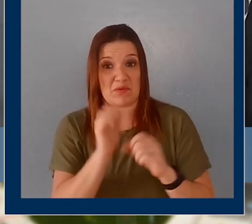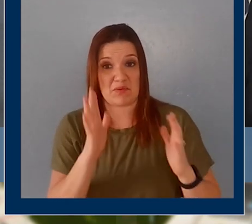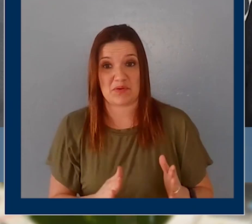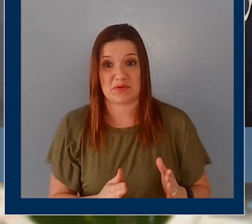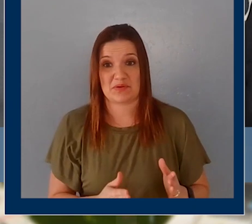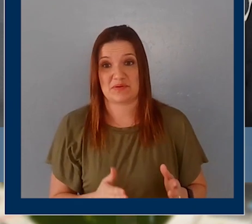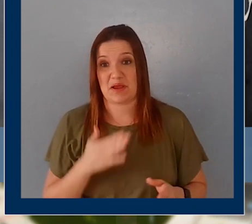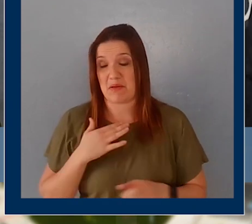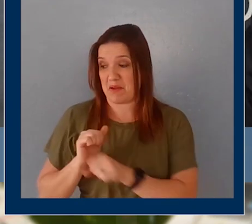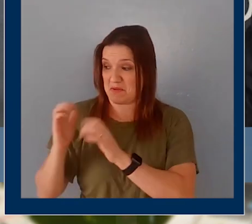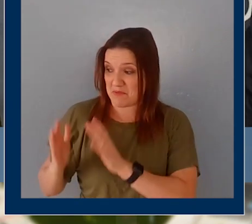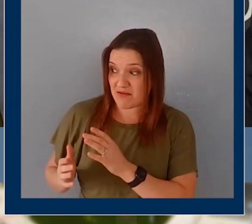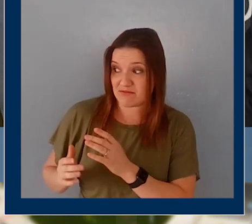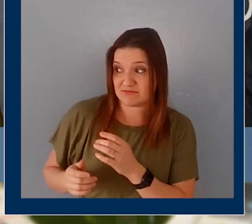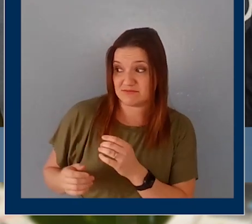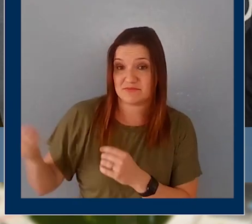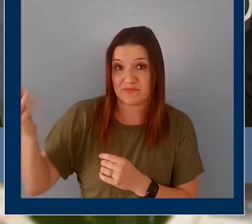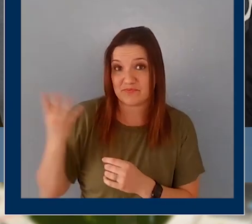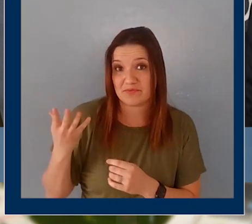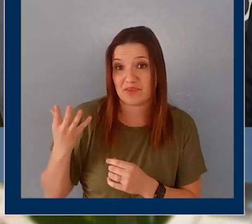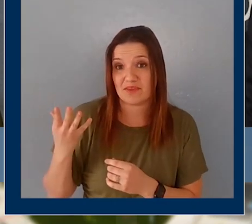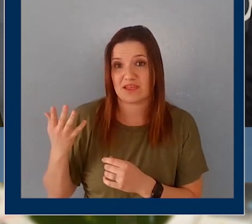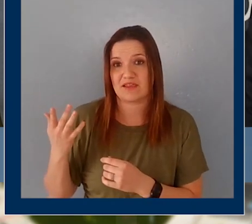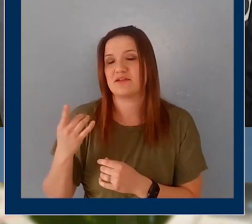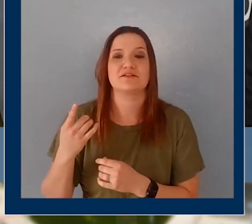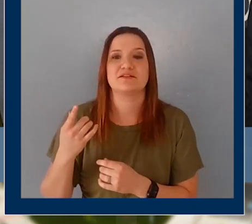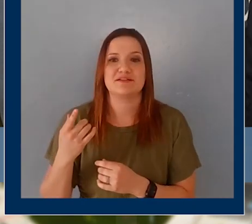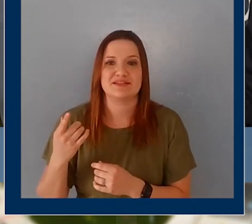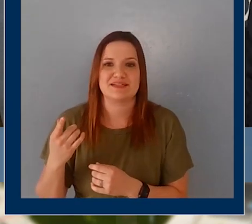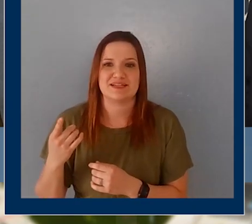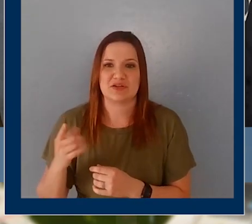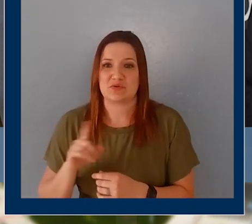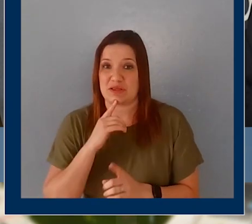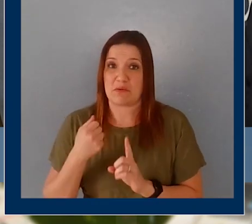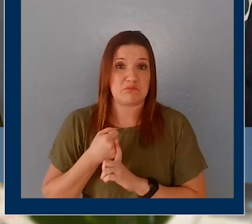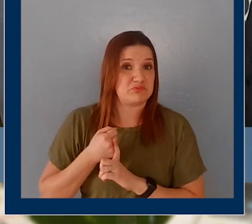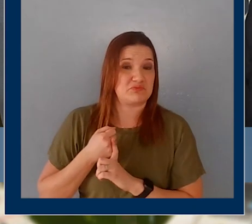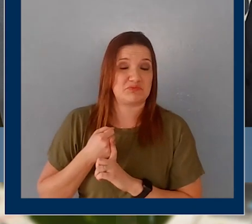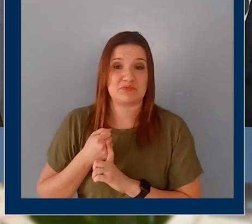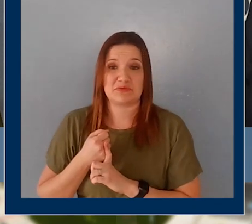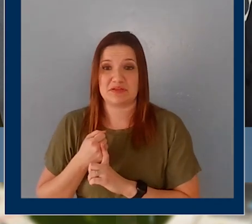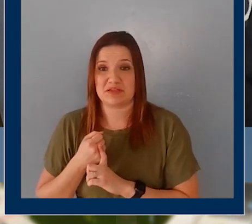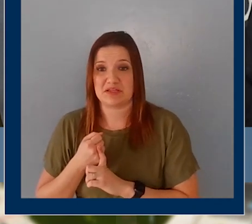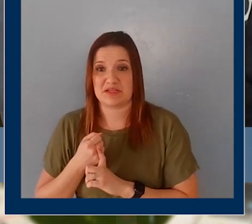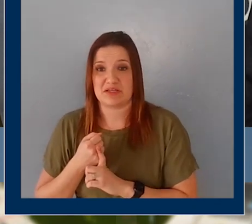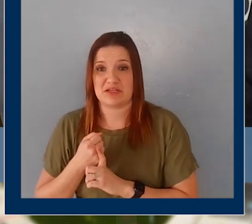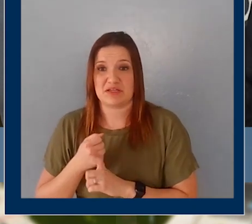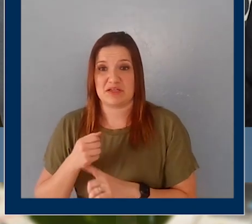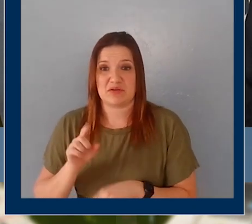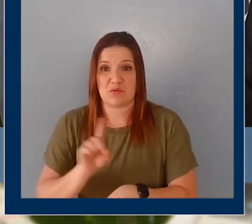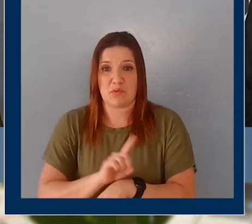her about 1 a.m. She got her second shot in the morning. About 1 a.m. that night or that morning, was in